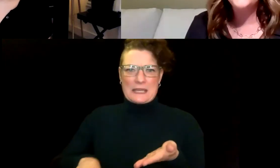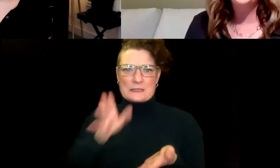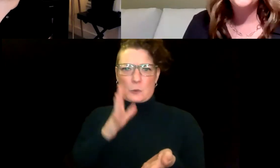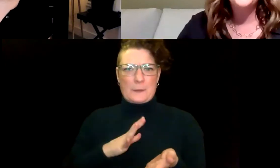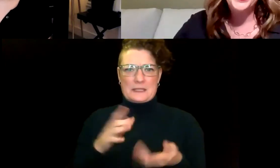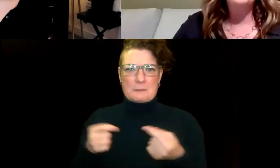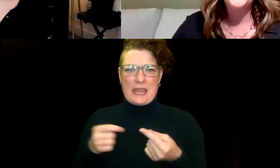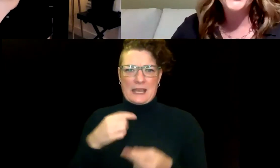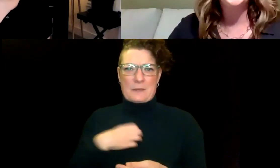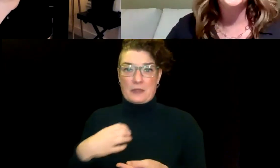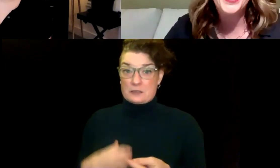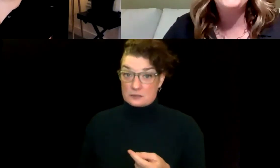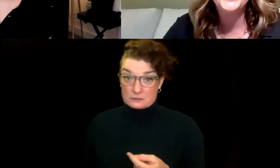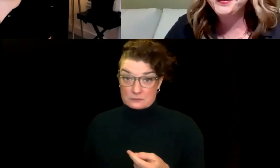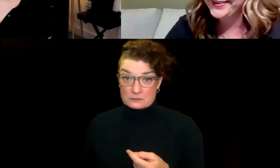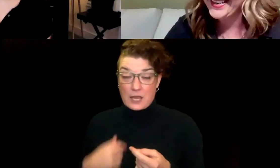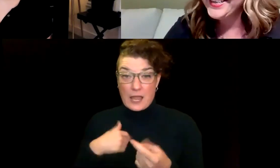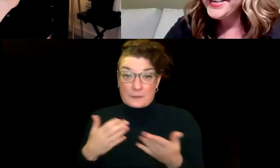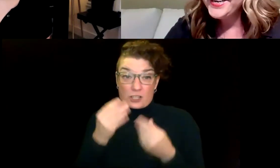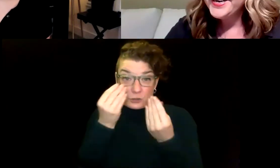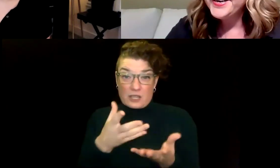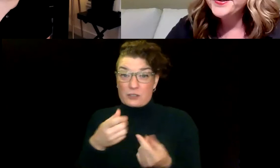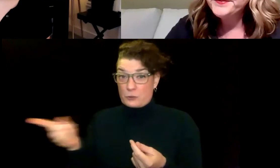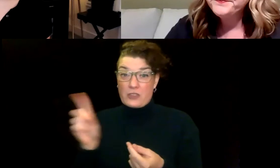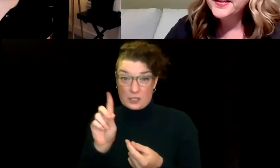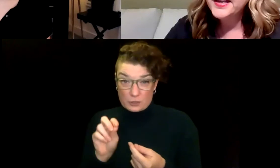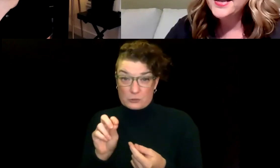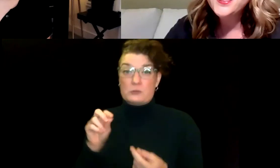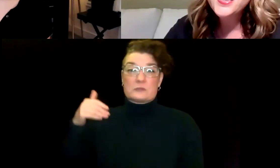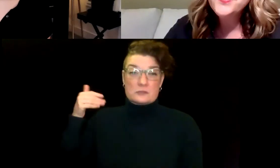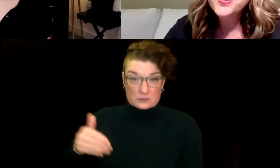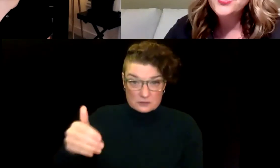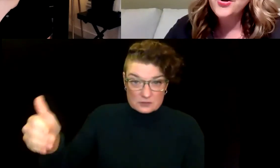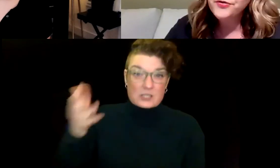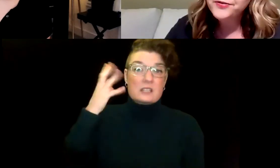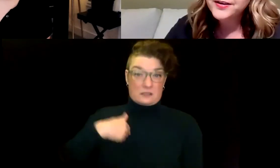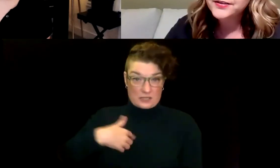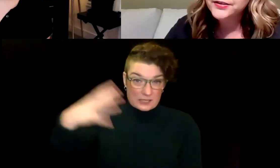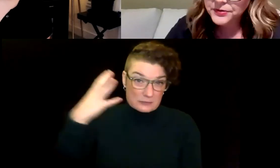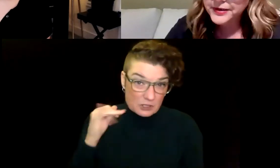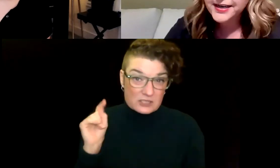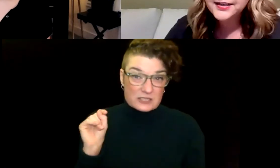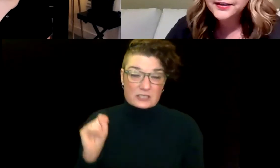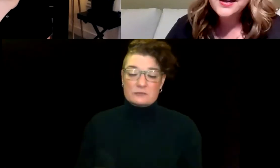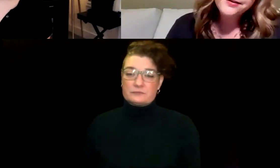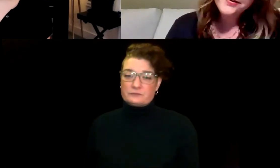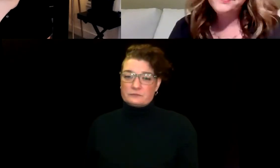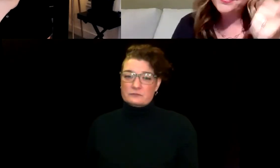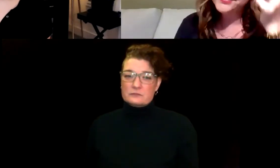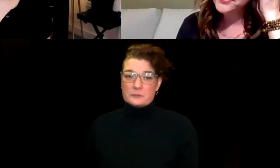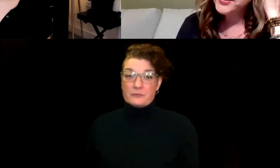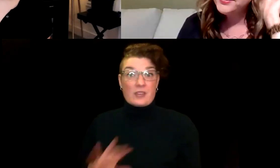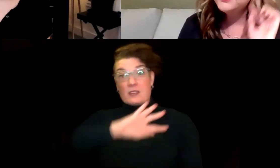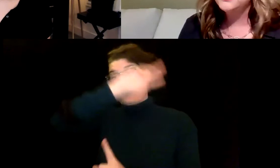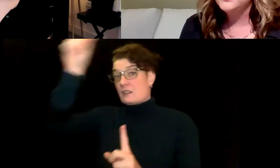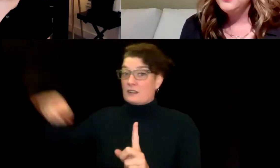I'm here to tell you that they have and they do, and it's happened to me. And I think what COVID is doing, to kind of bring it